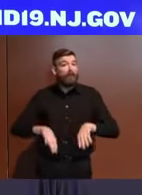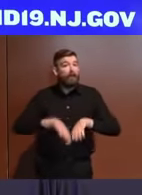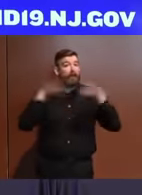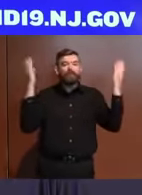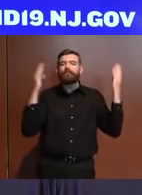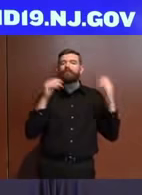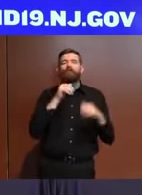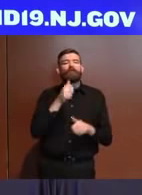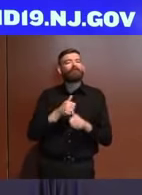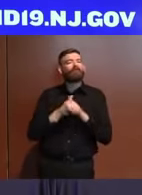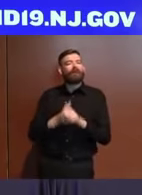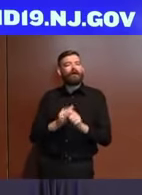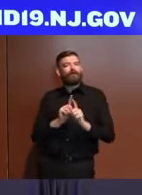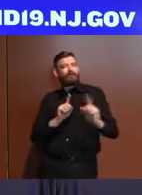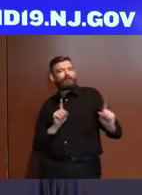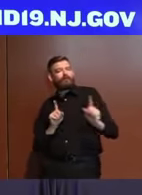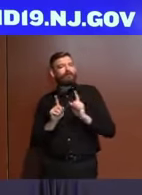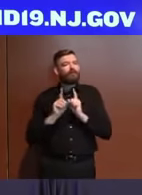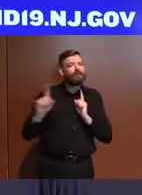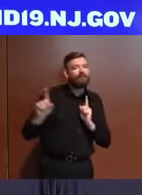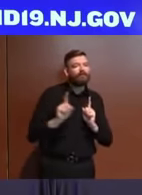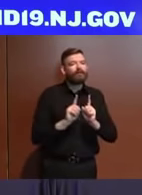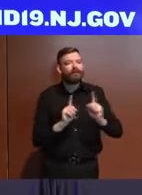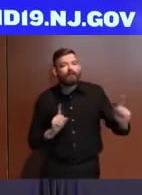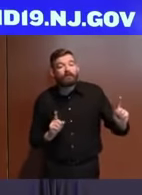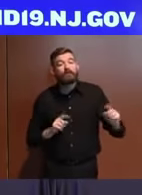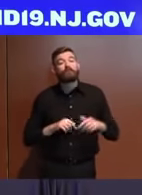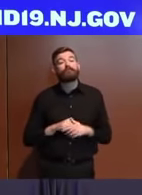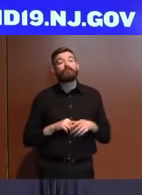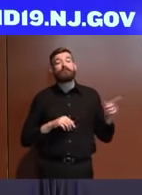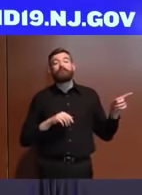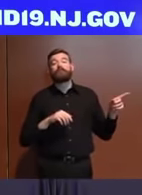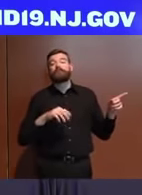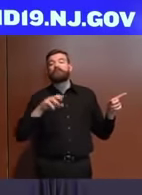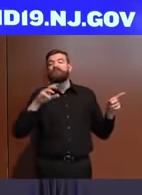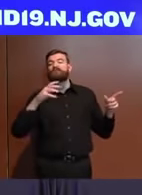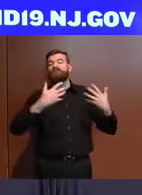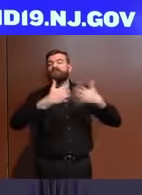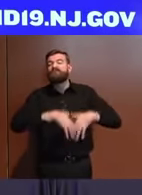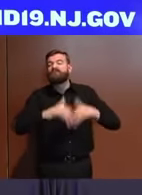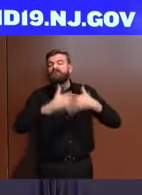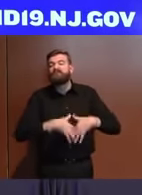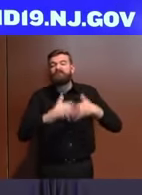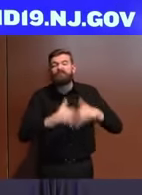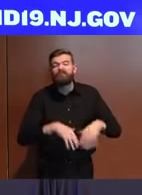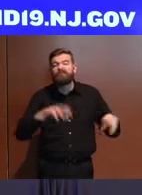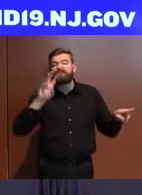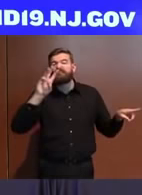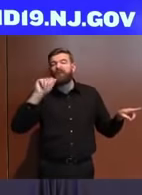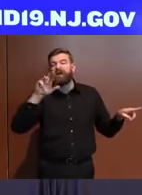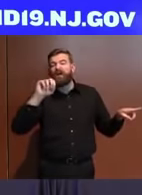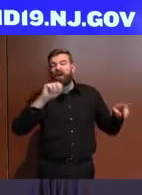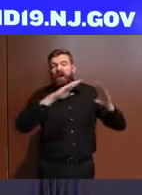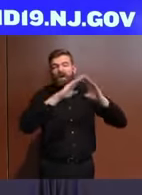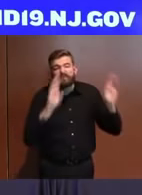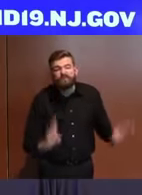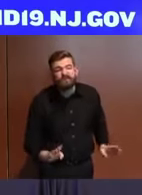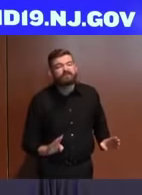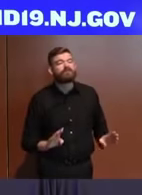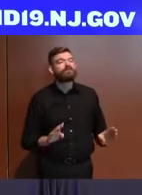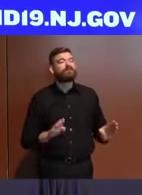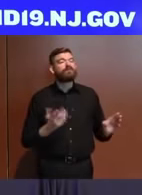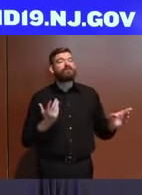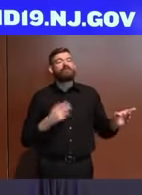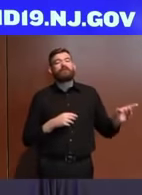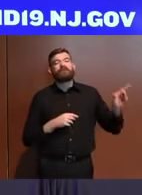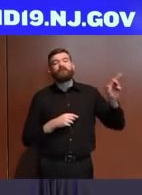warehouse and manufacturing personnel, again, like our retail brothers and sisters, who are on the front lines of our supply